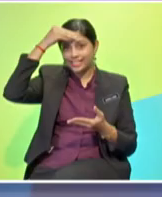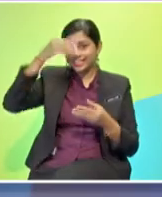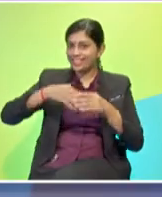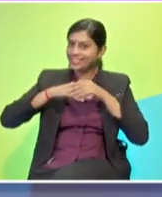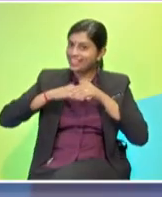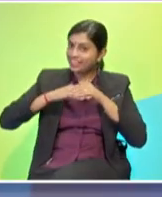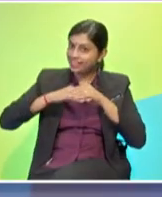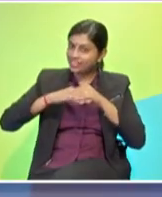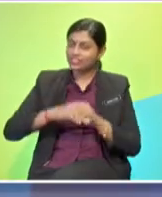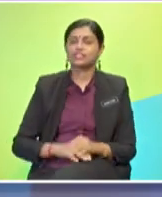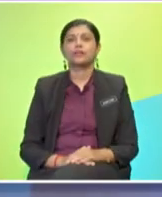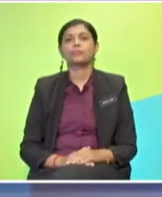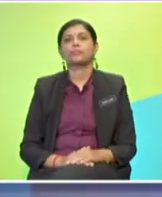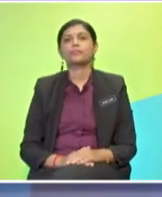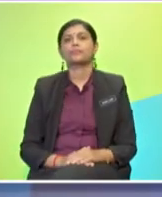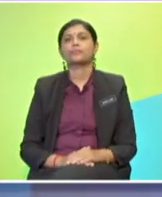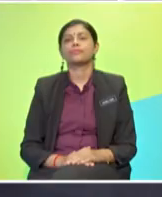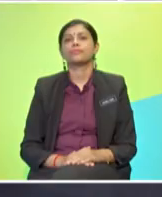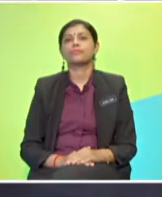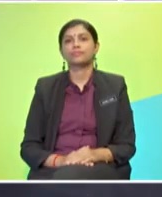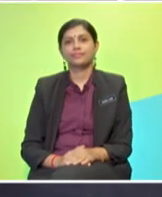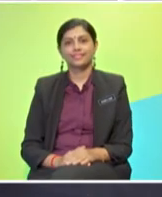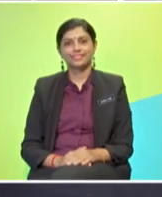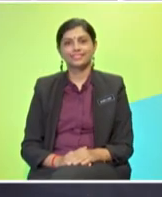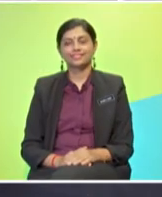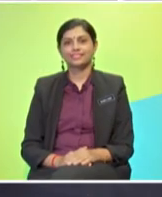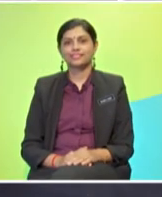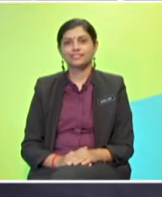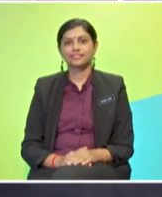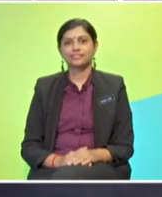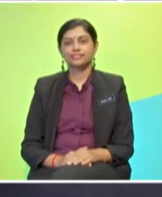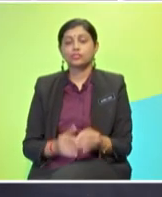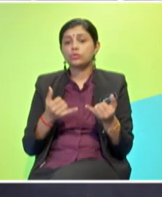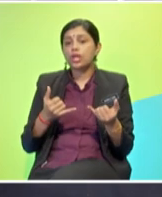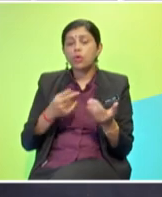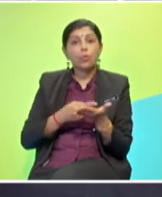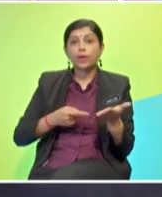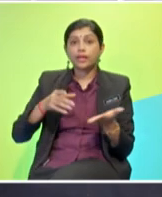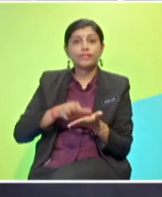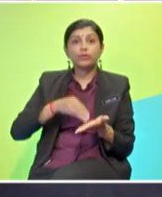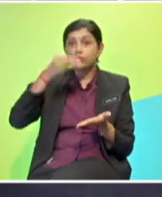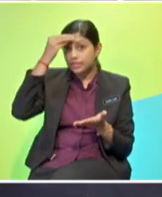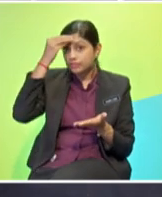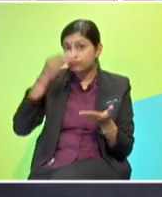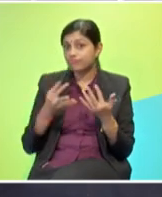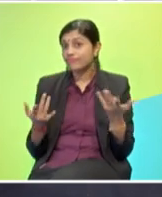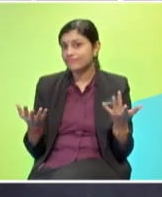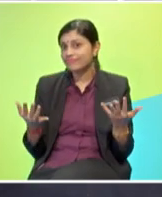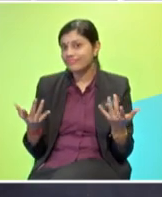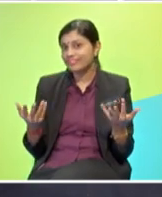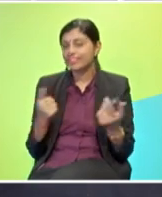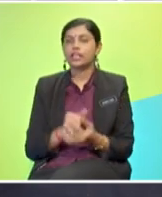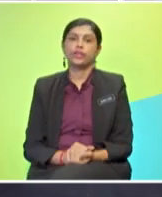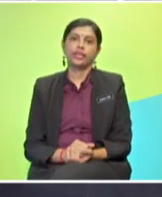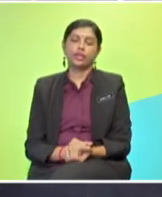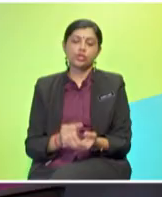Rahma, okay, from Pulau Pinang, okay, teacher. So for this segment, what are the activities that we will do? Okay,